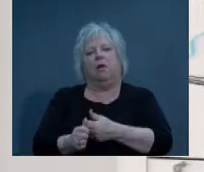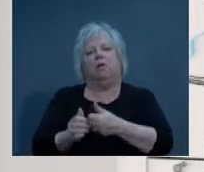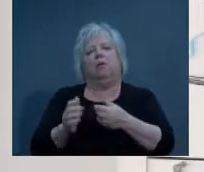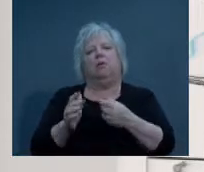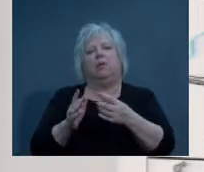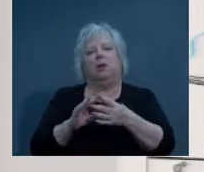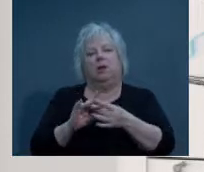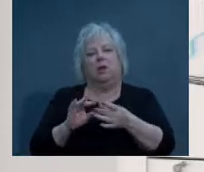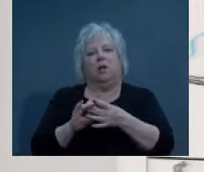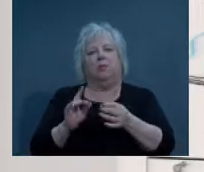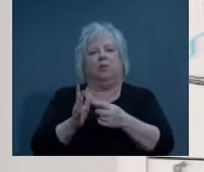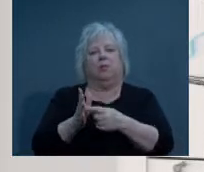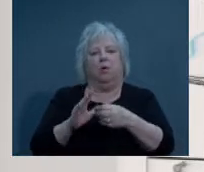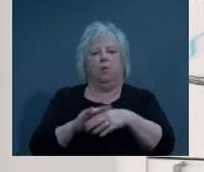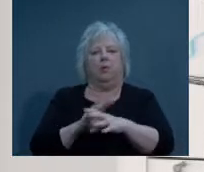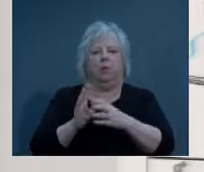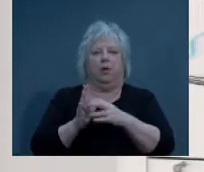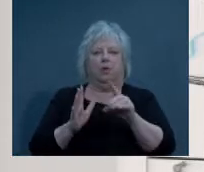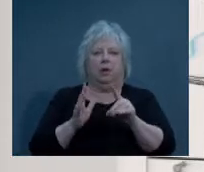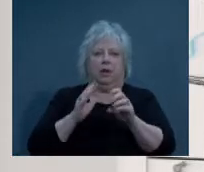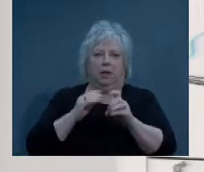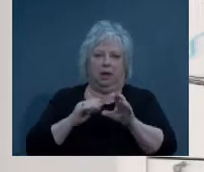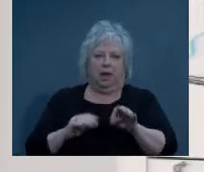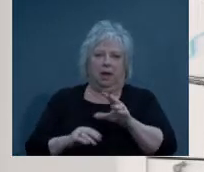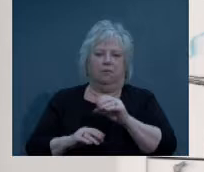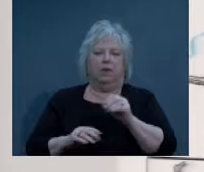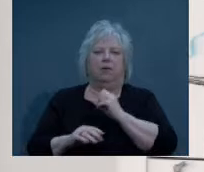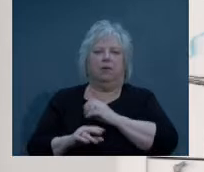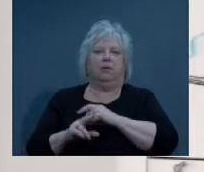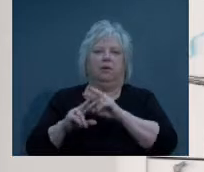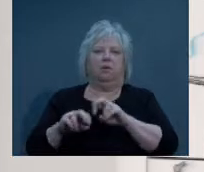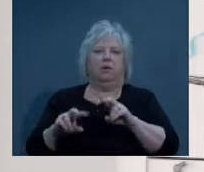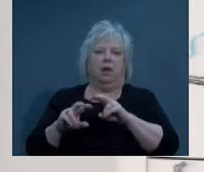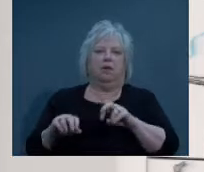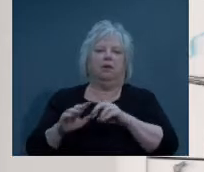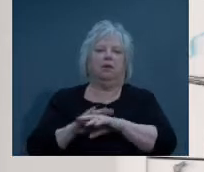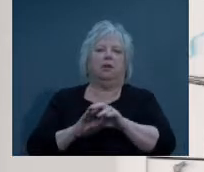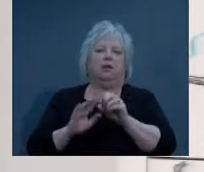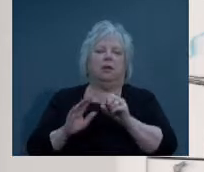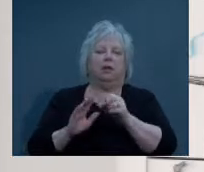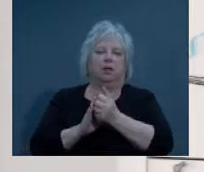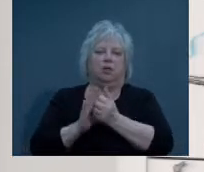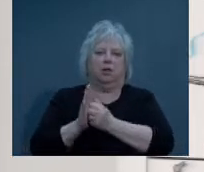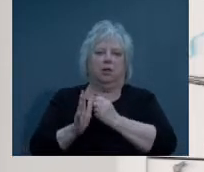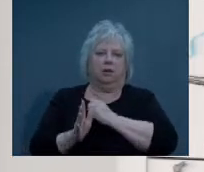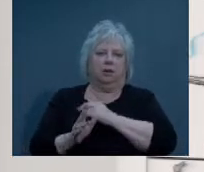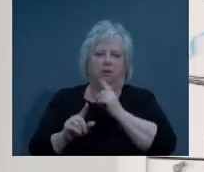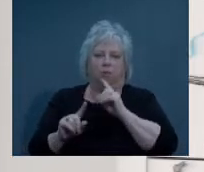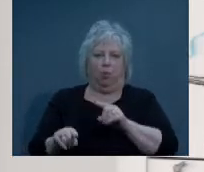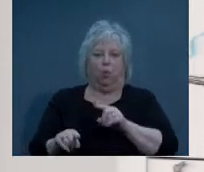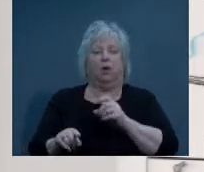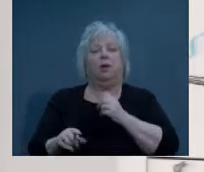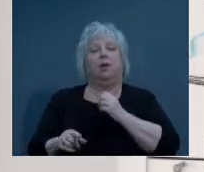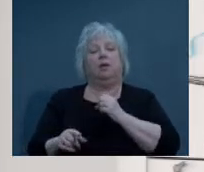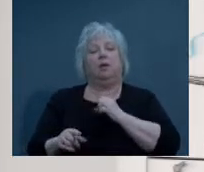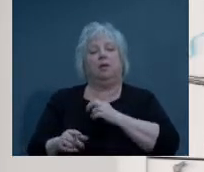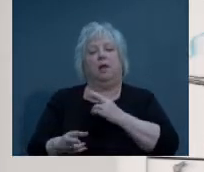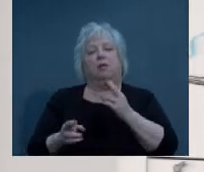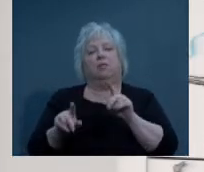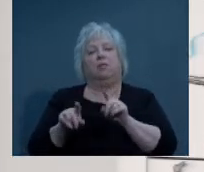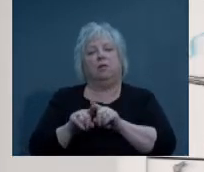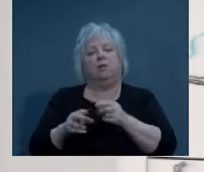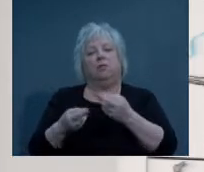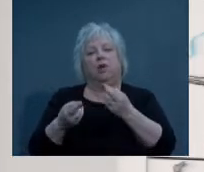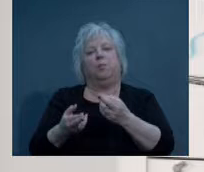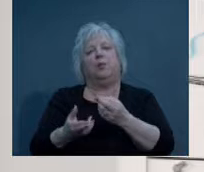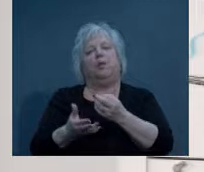in paragraphs D, E, and F and the staff analysis in the agenda staff report. Staff also recommends approval of the variance to